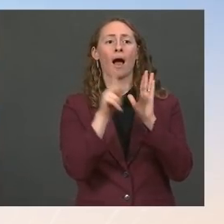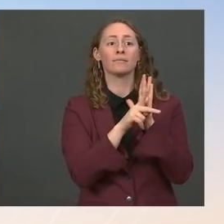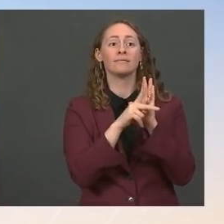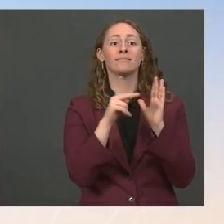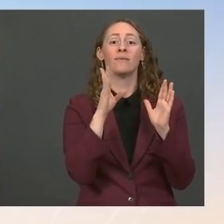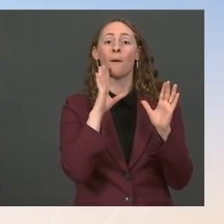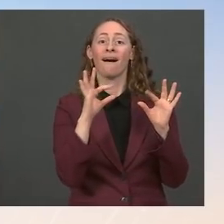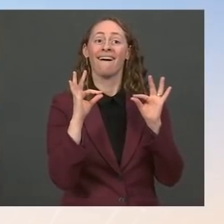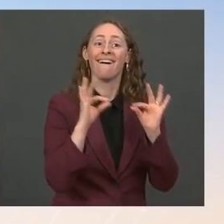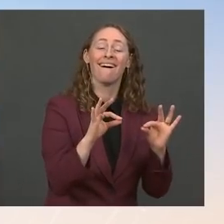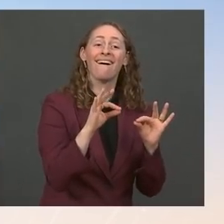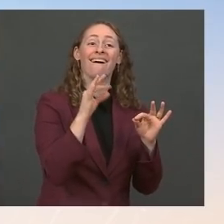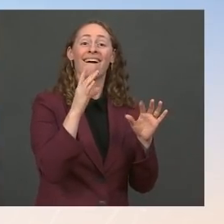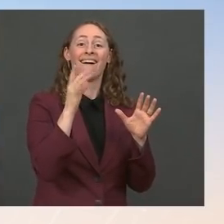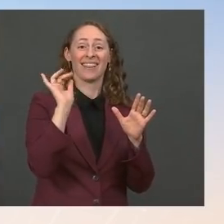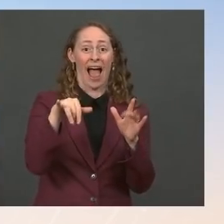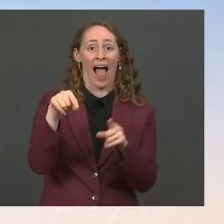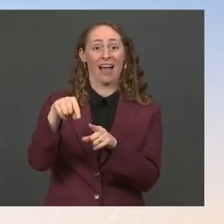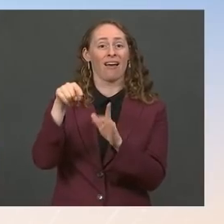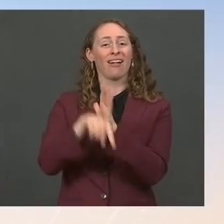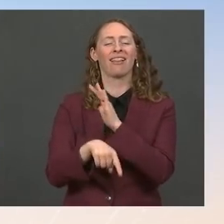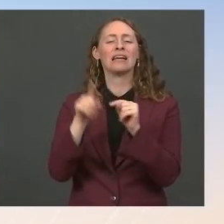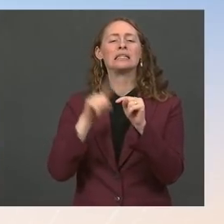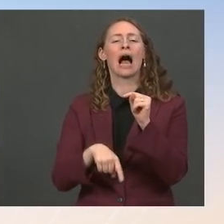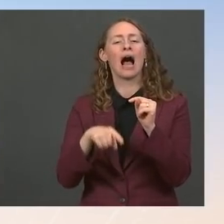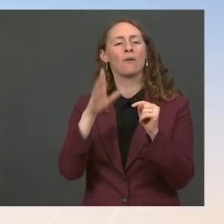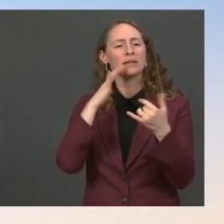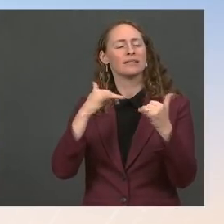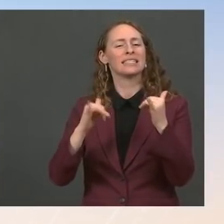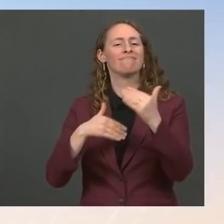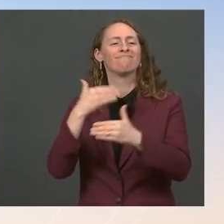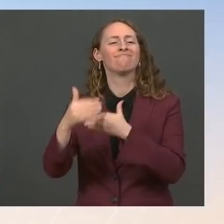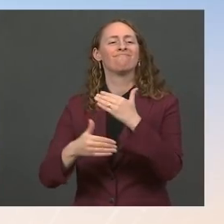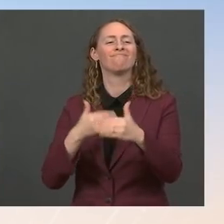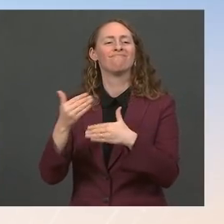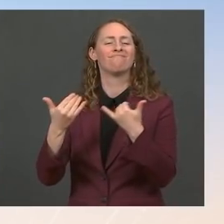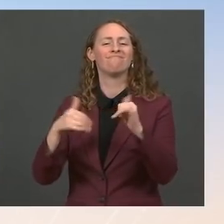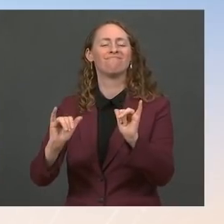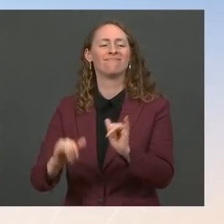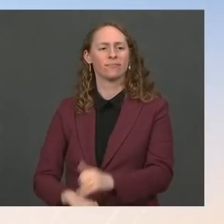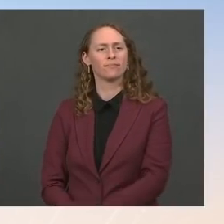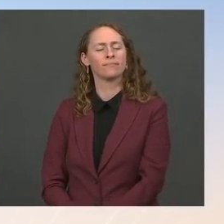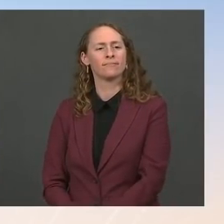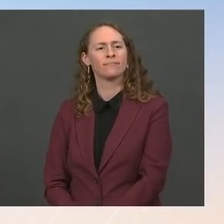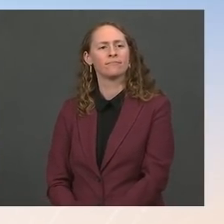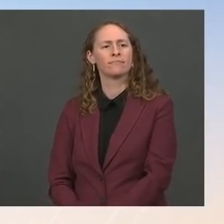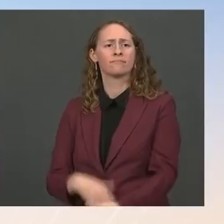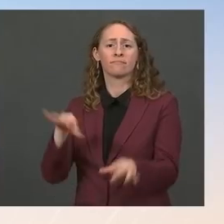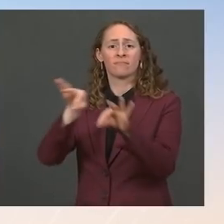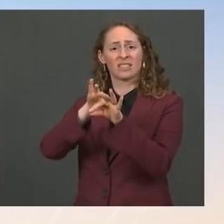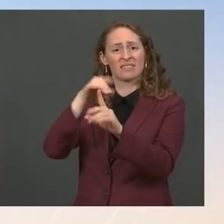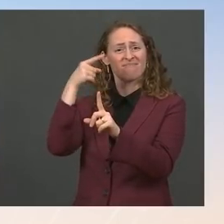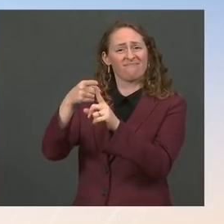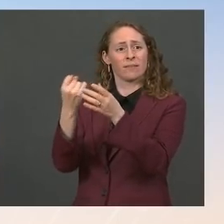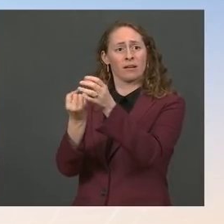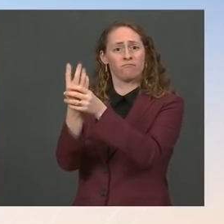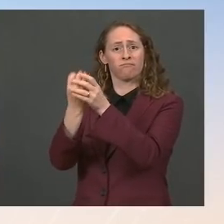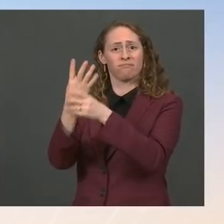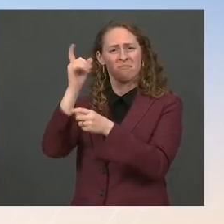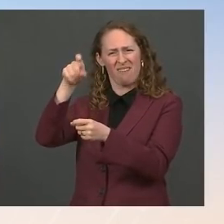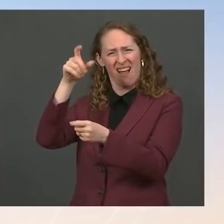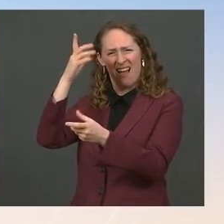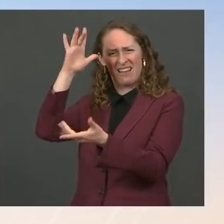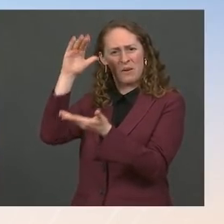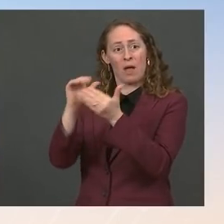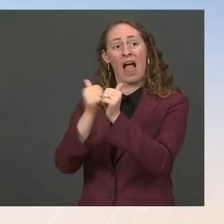in all of the economic sectors that release harmful greenhouse gas emissions, and we're working with Congress to do exactly that. So